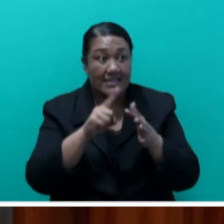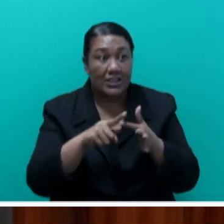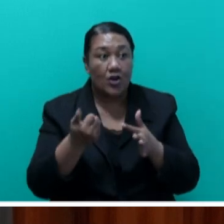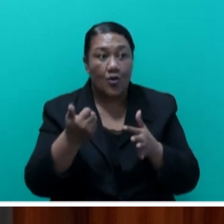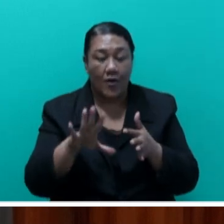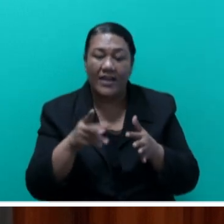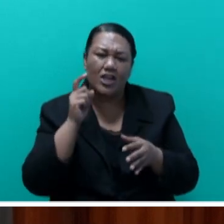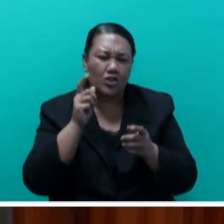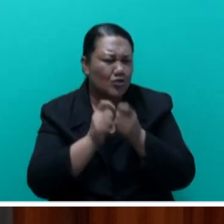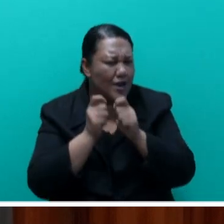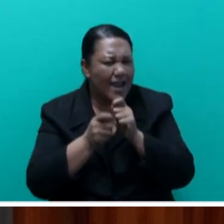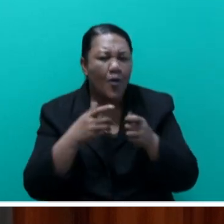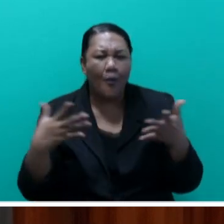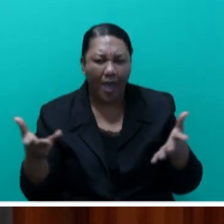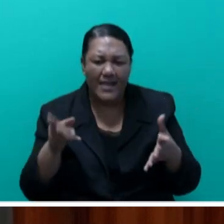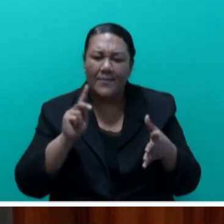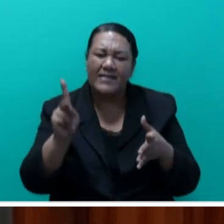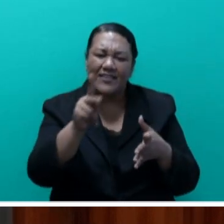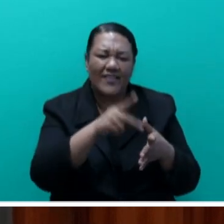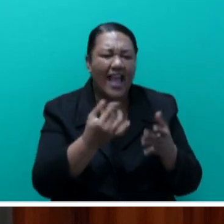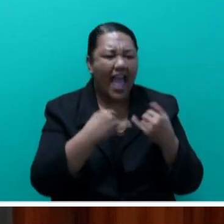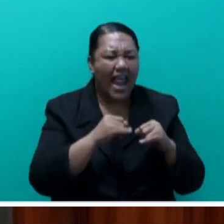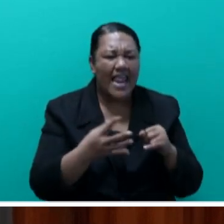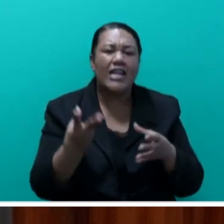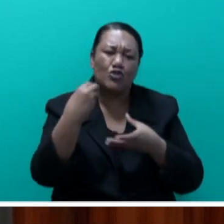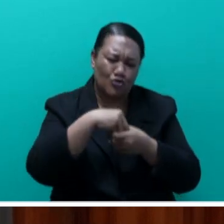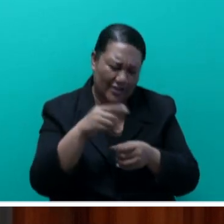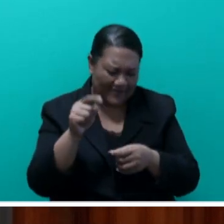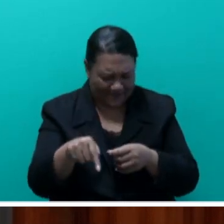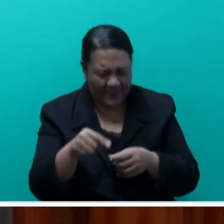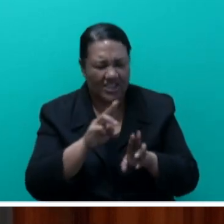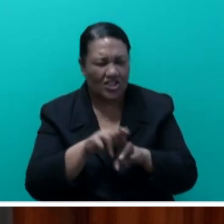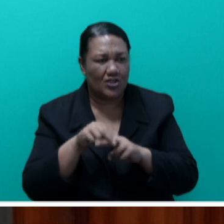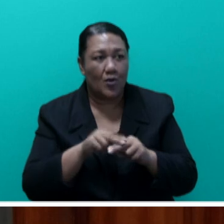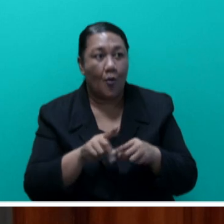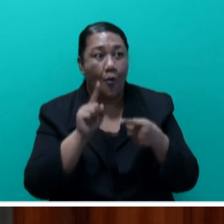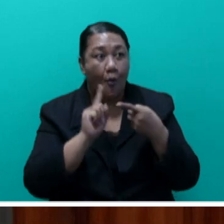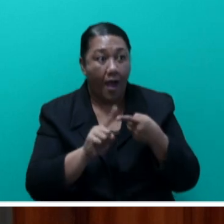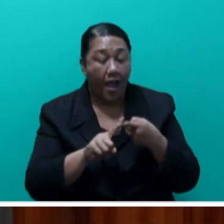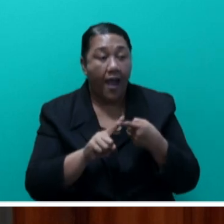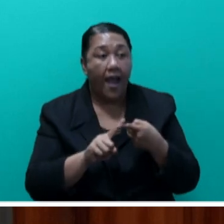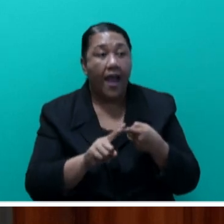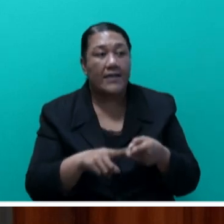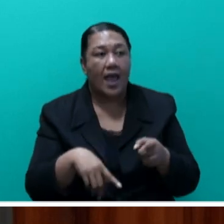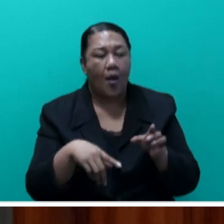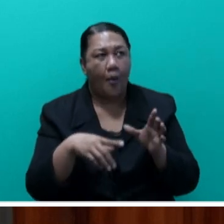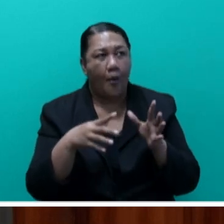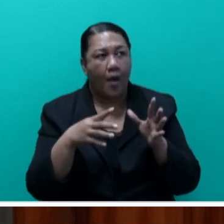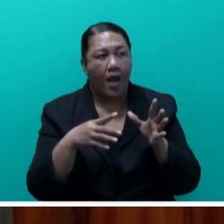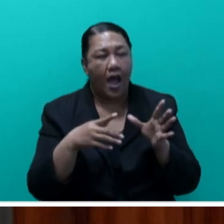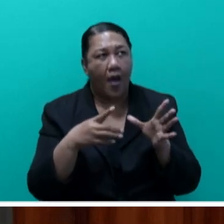on a low scale in some Pacific Island countries, including Fiji. One is the milkfish or yawa. In